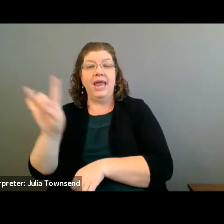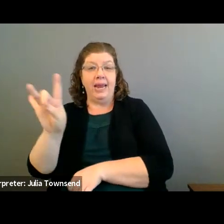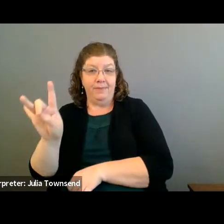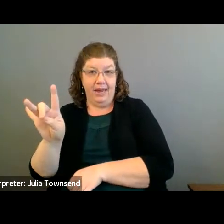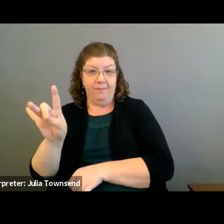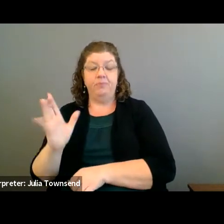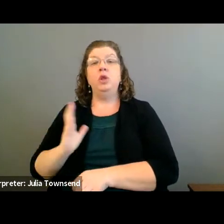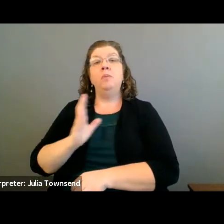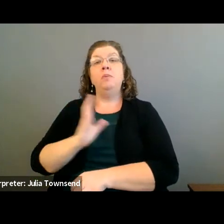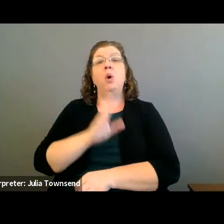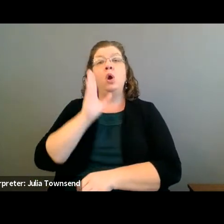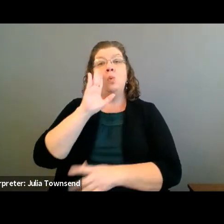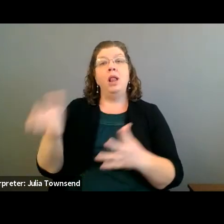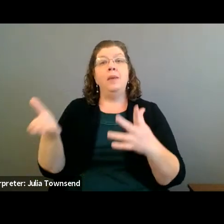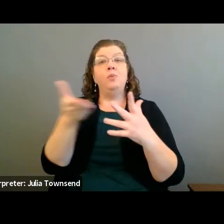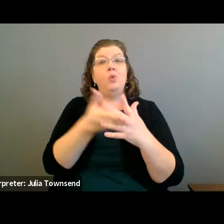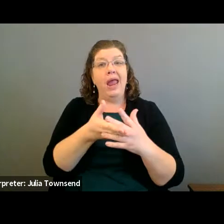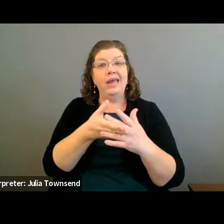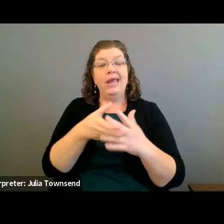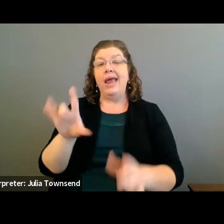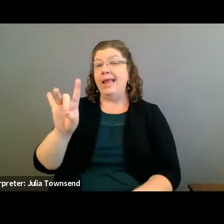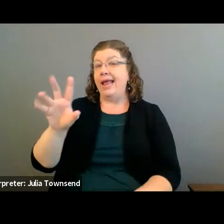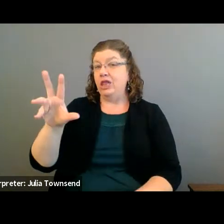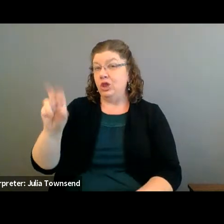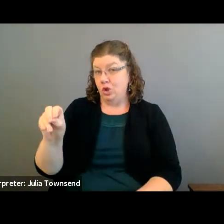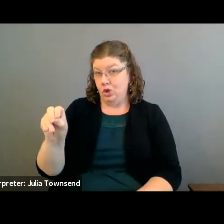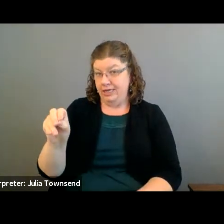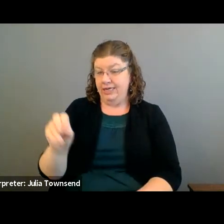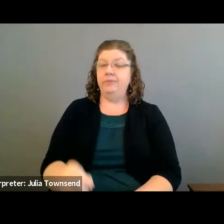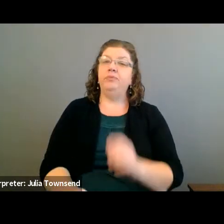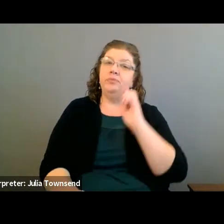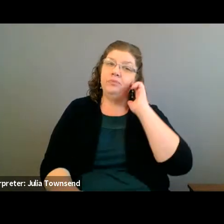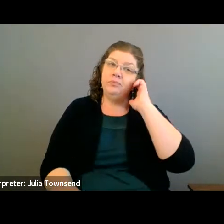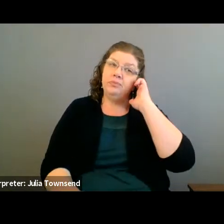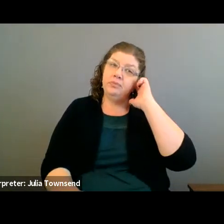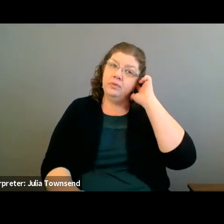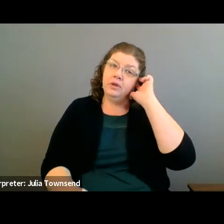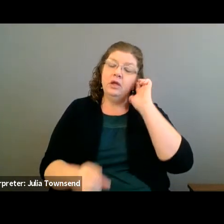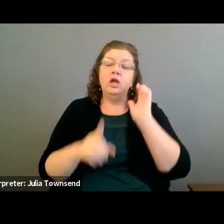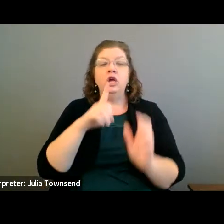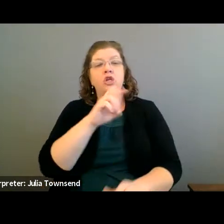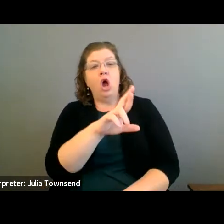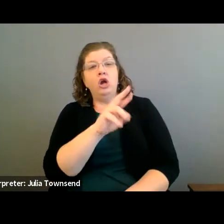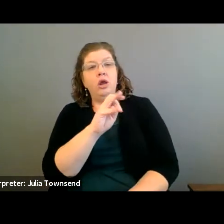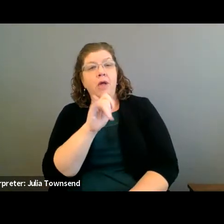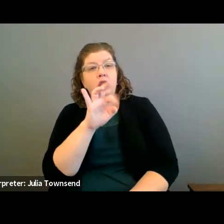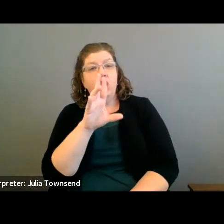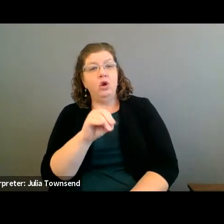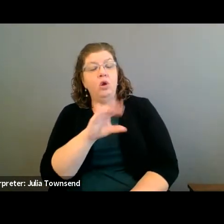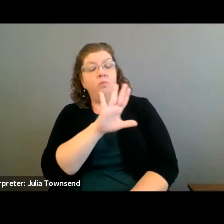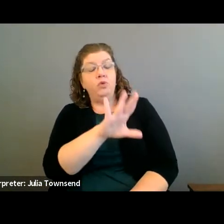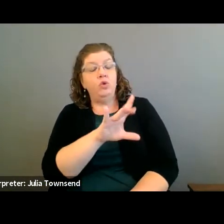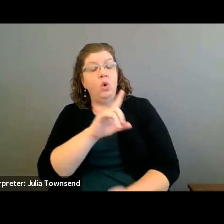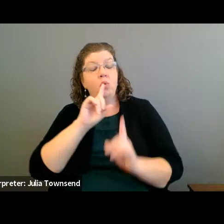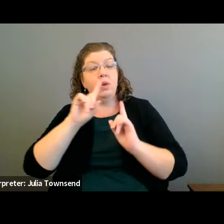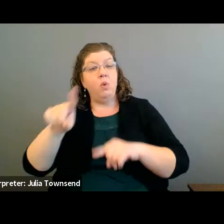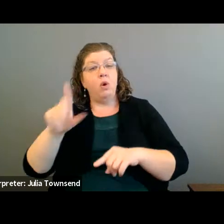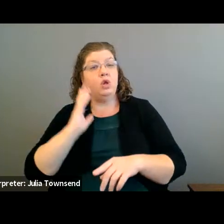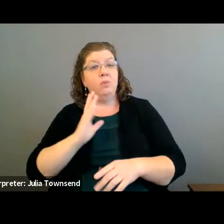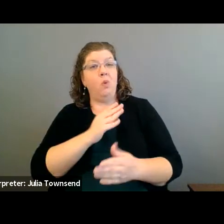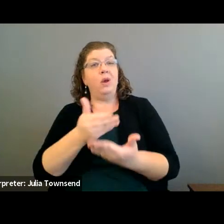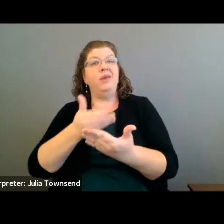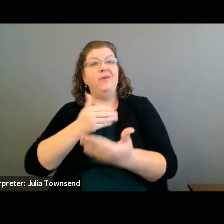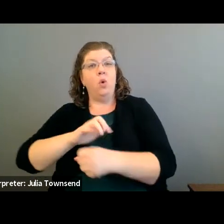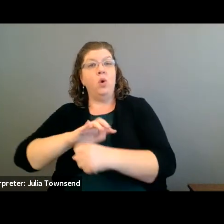board does take a break at 8:30. So, Dr. Maldonado, how about your report to the board before we do the